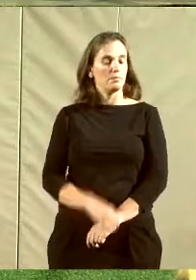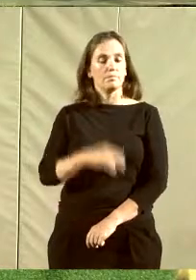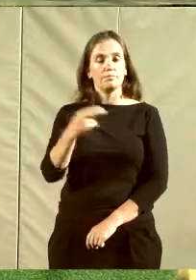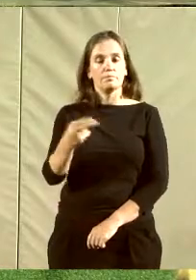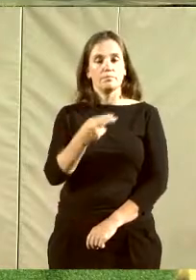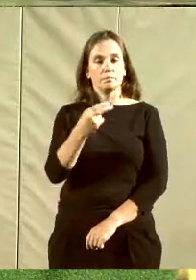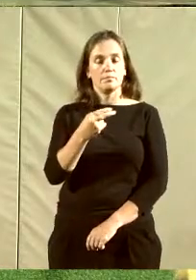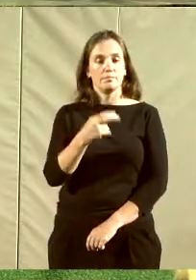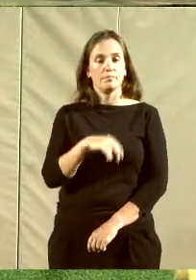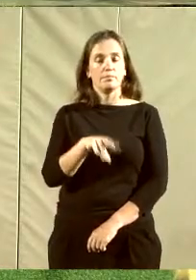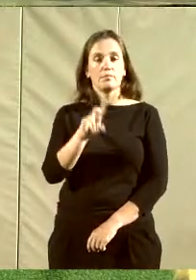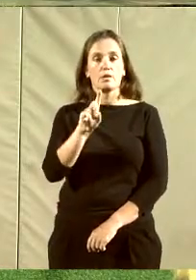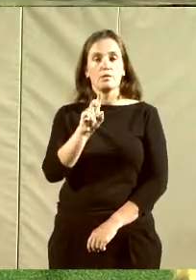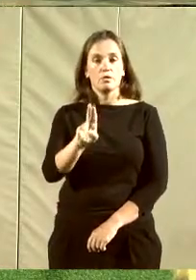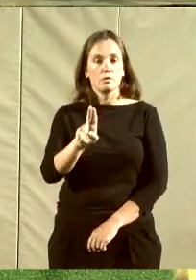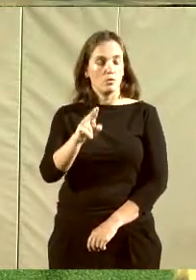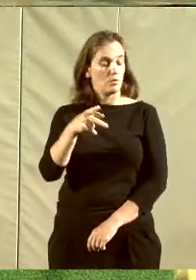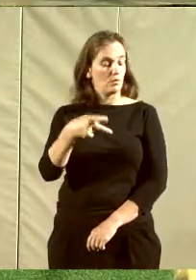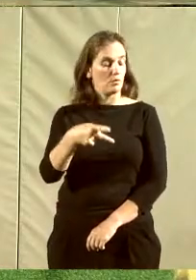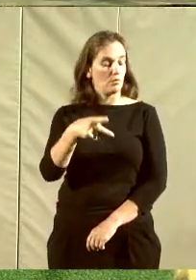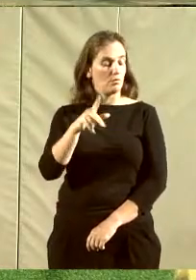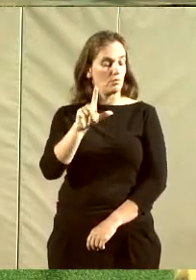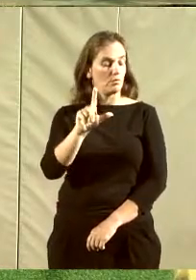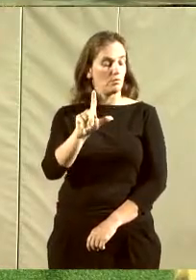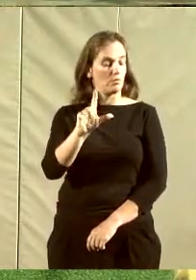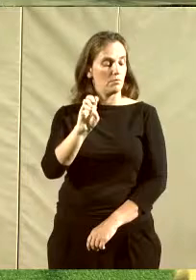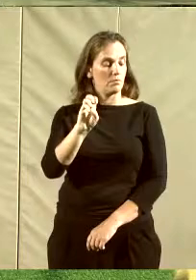Hannah Paige Duplessis.